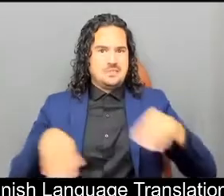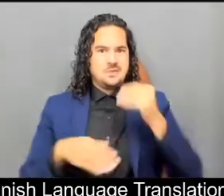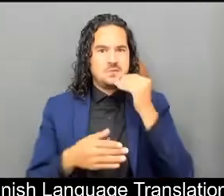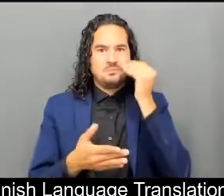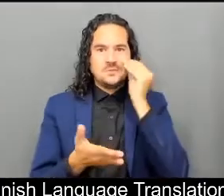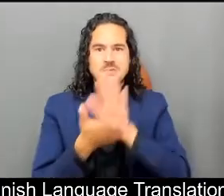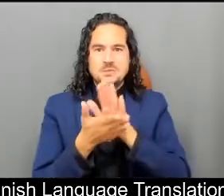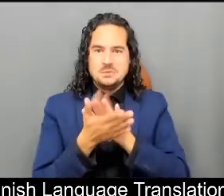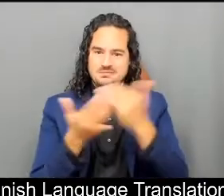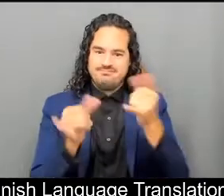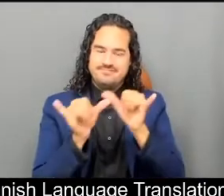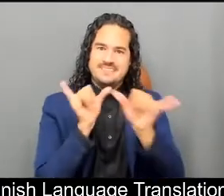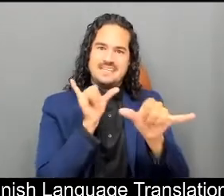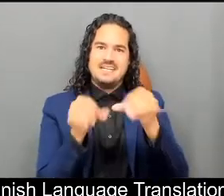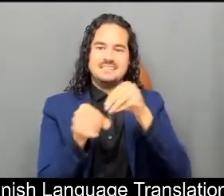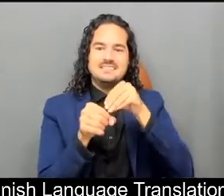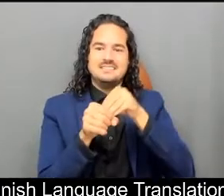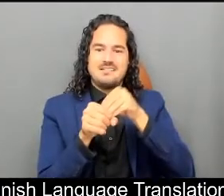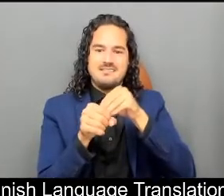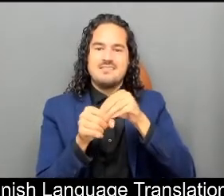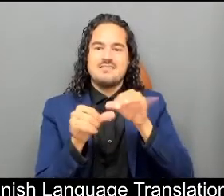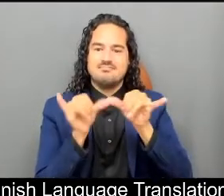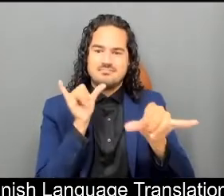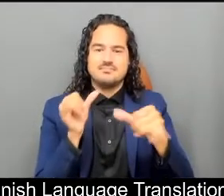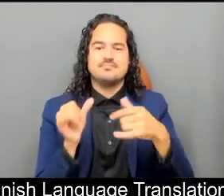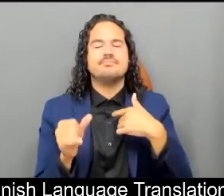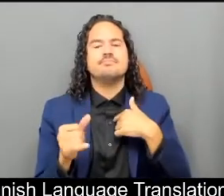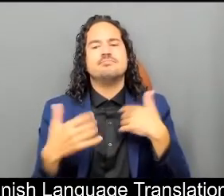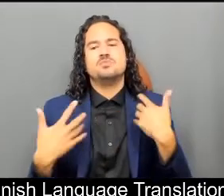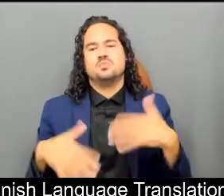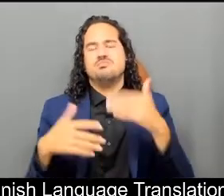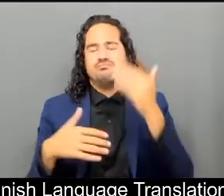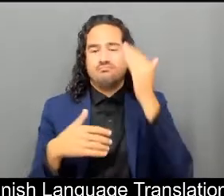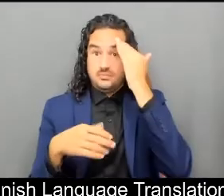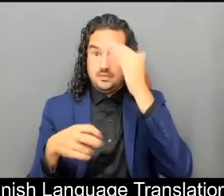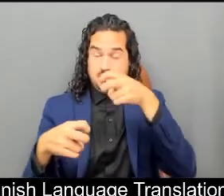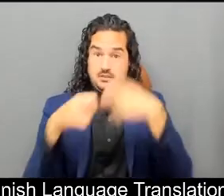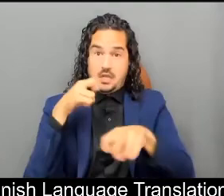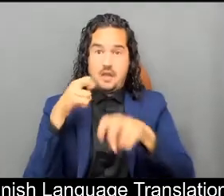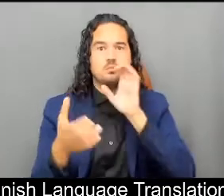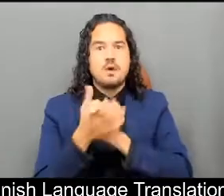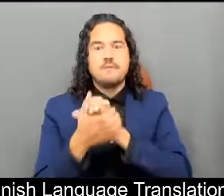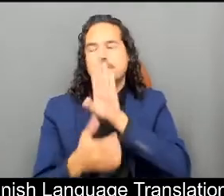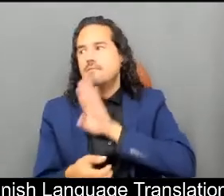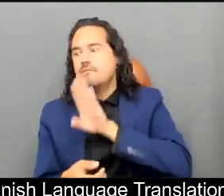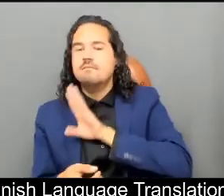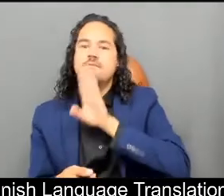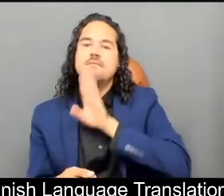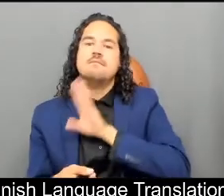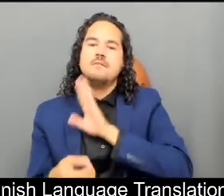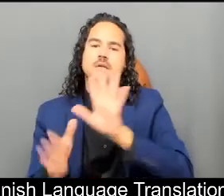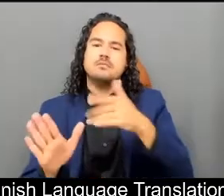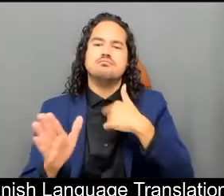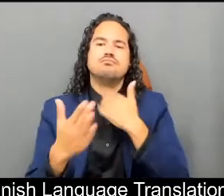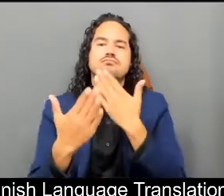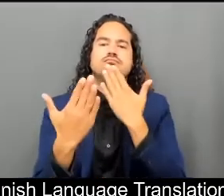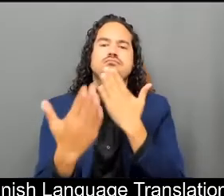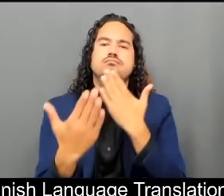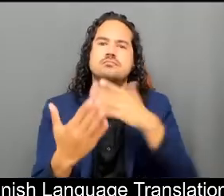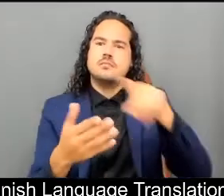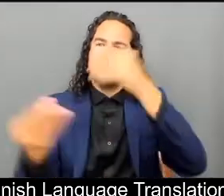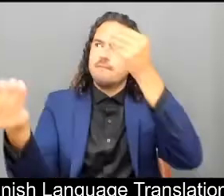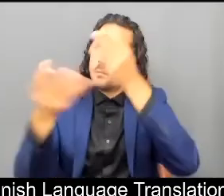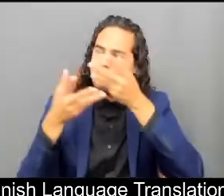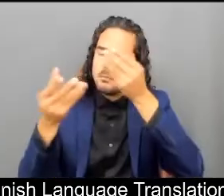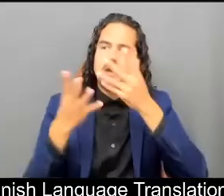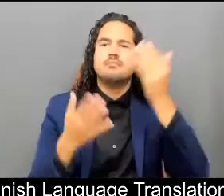information we're getting and the frustrations that are out there. This isn't something we're trying to extend or prolong. This is really Mother Nature